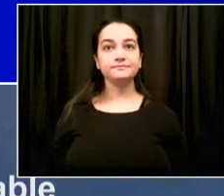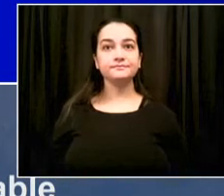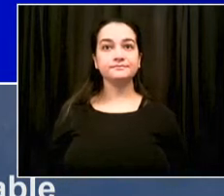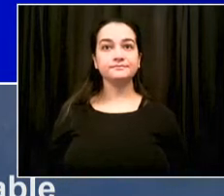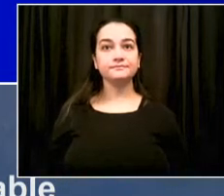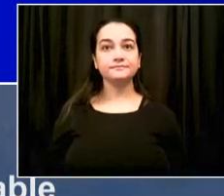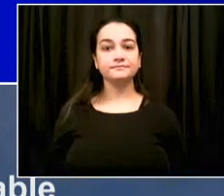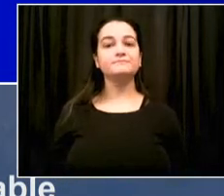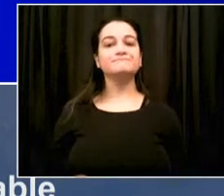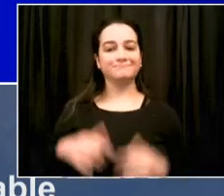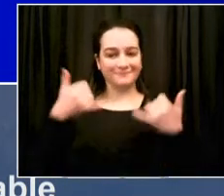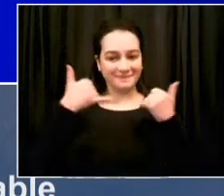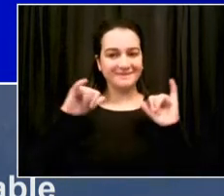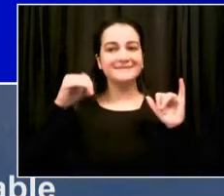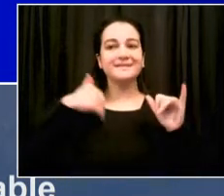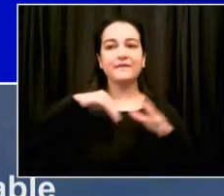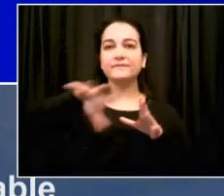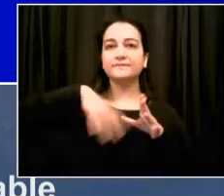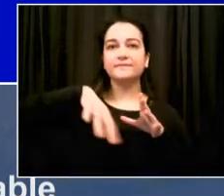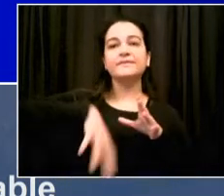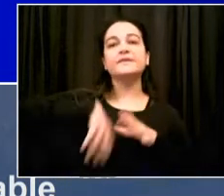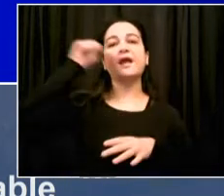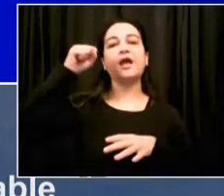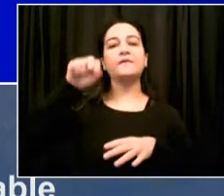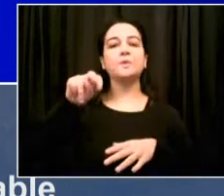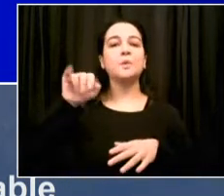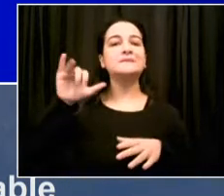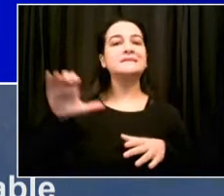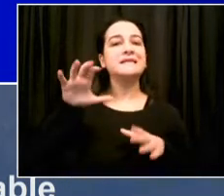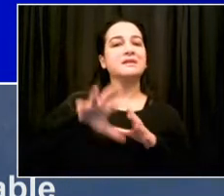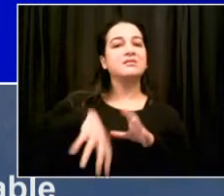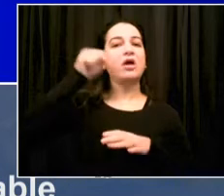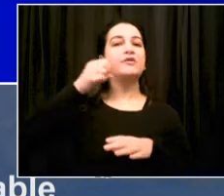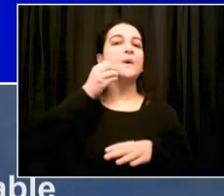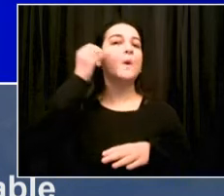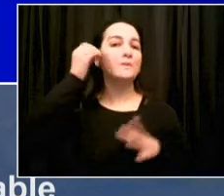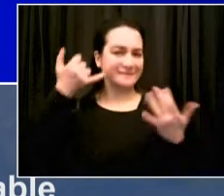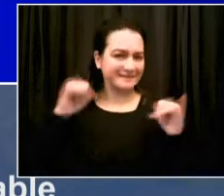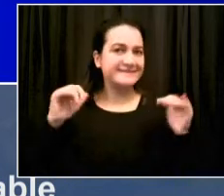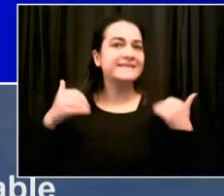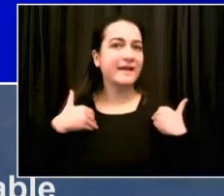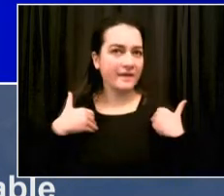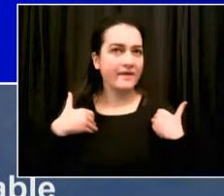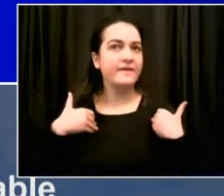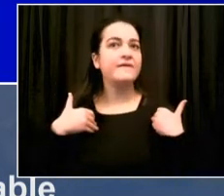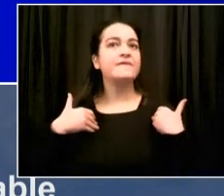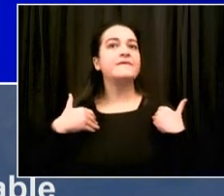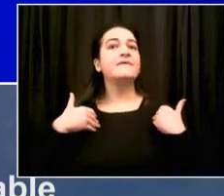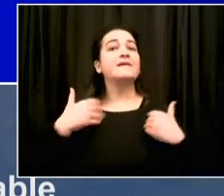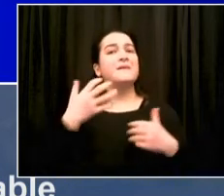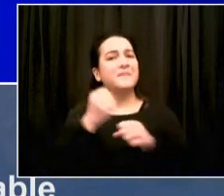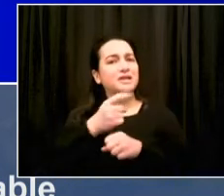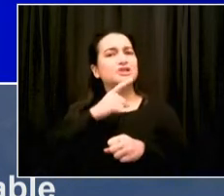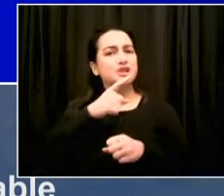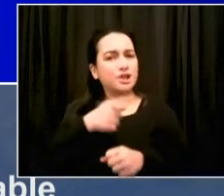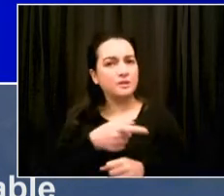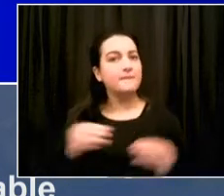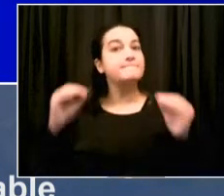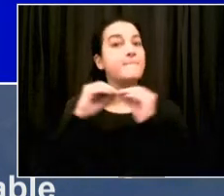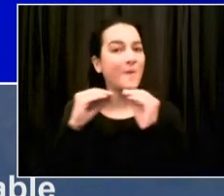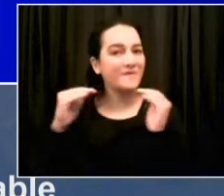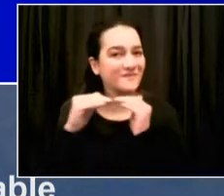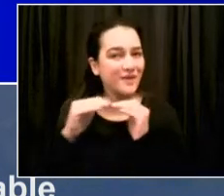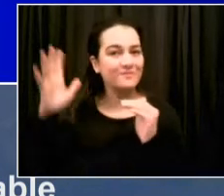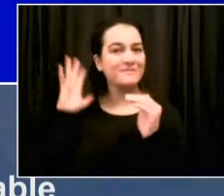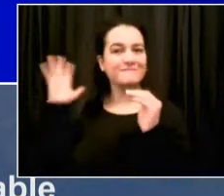they can live in. I'm proud to work for an administration that knows the importance of affordable housing and has